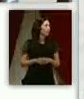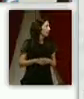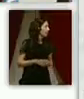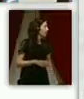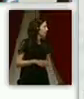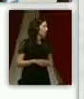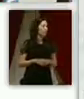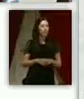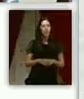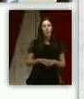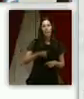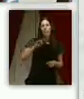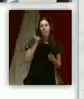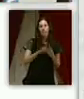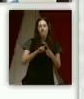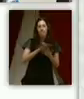on?